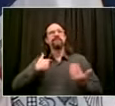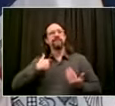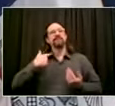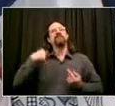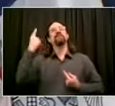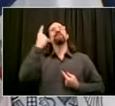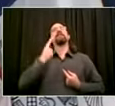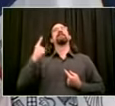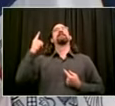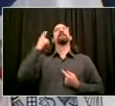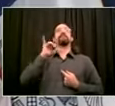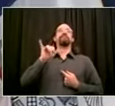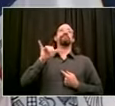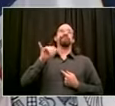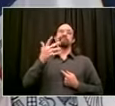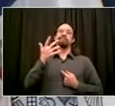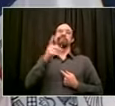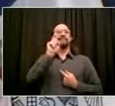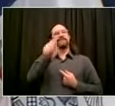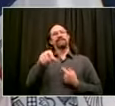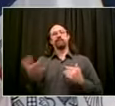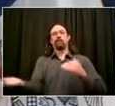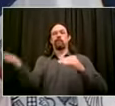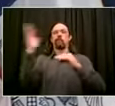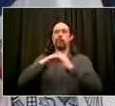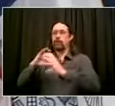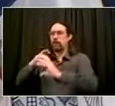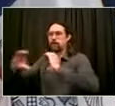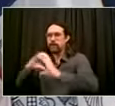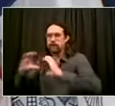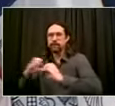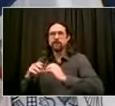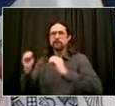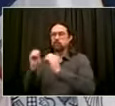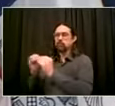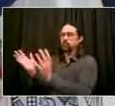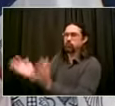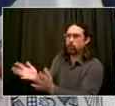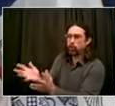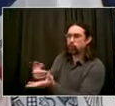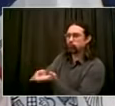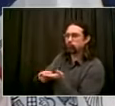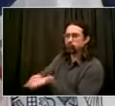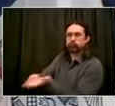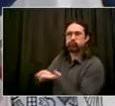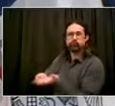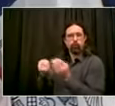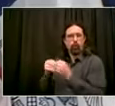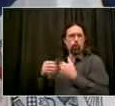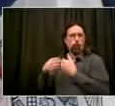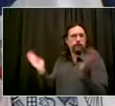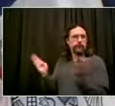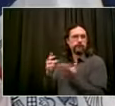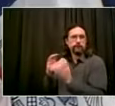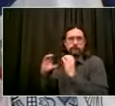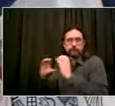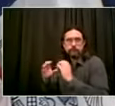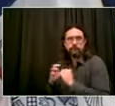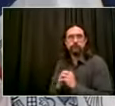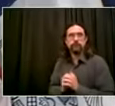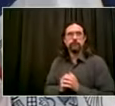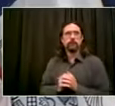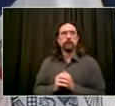masks. But I think more dialogue would have been better. So I certainly want to express my regret that I didn't figure out how to do that better. And obviously, you know,